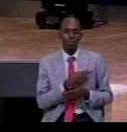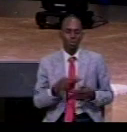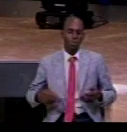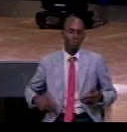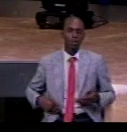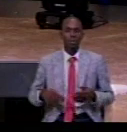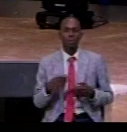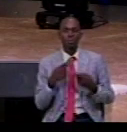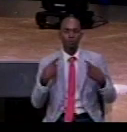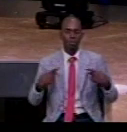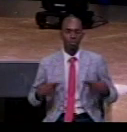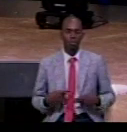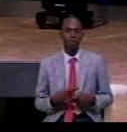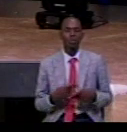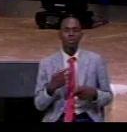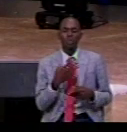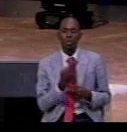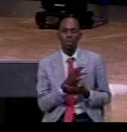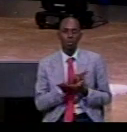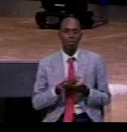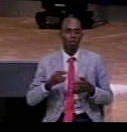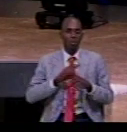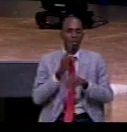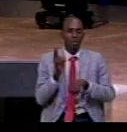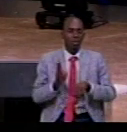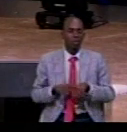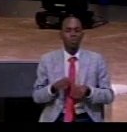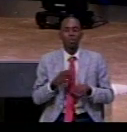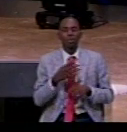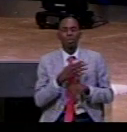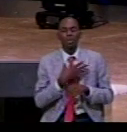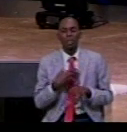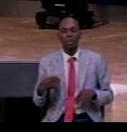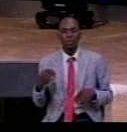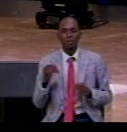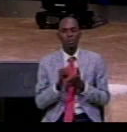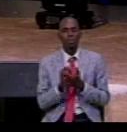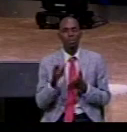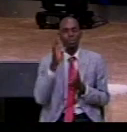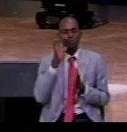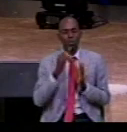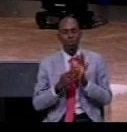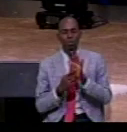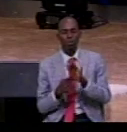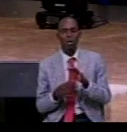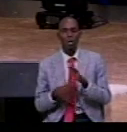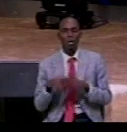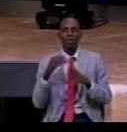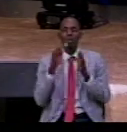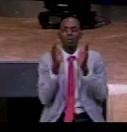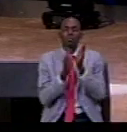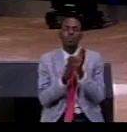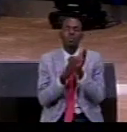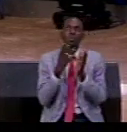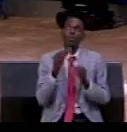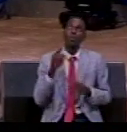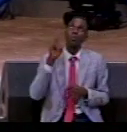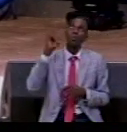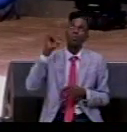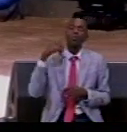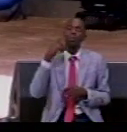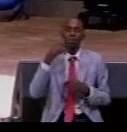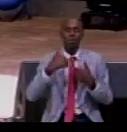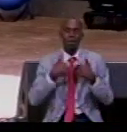a peculiar people, that he should show forth the praises of him who has called